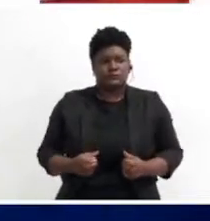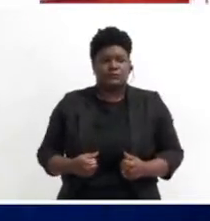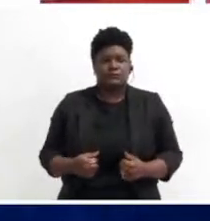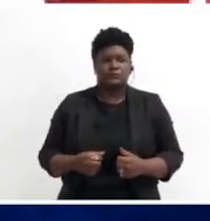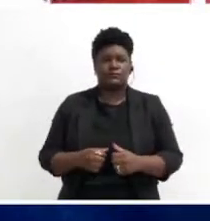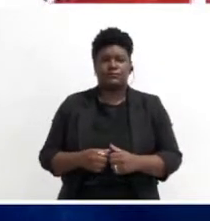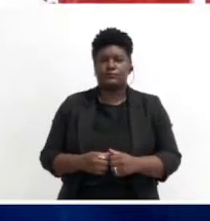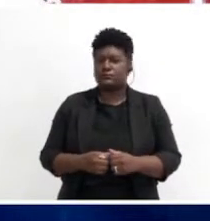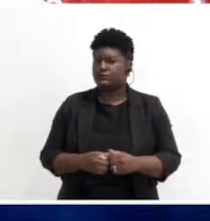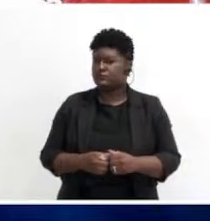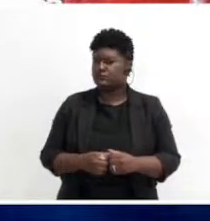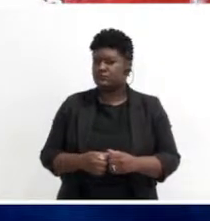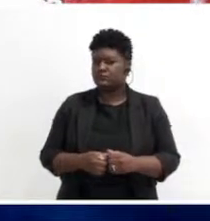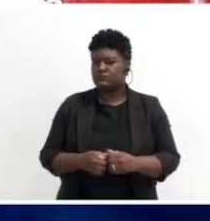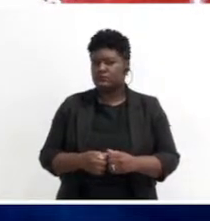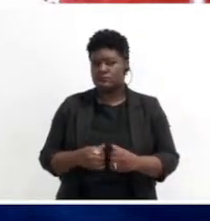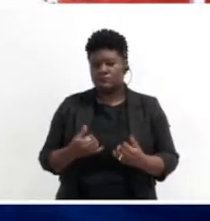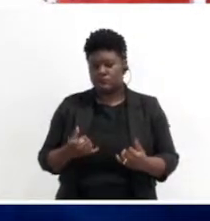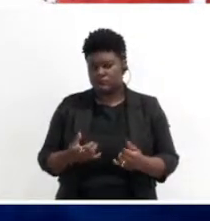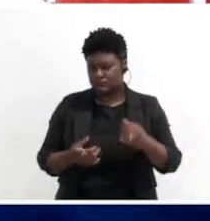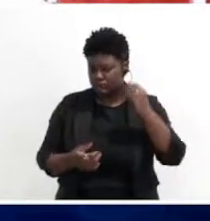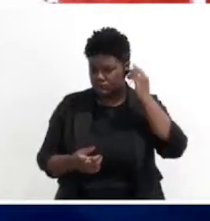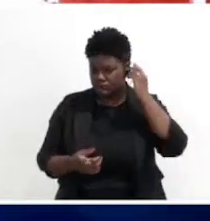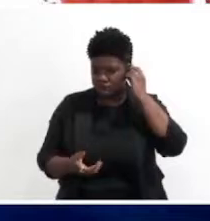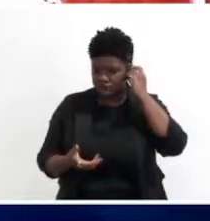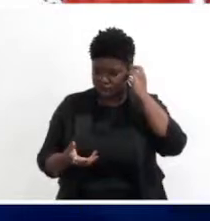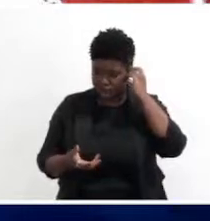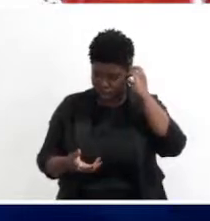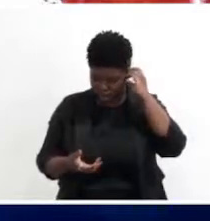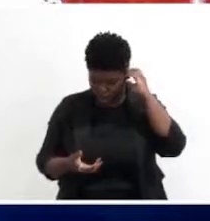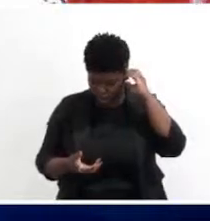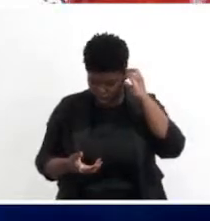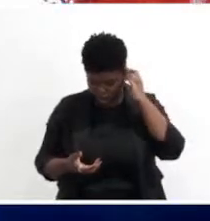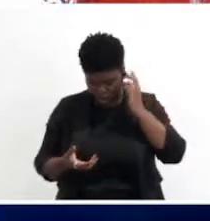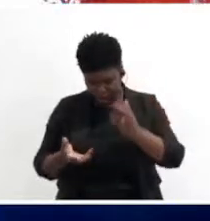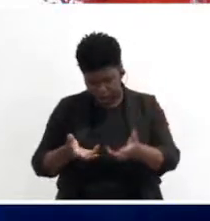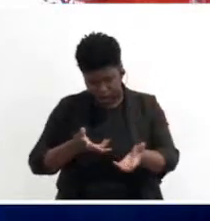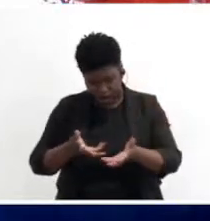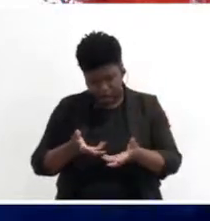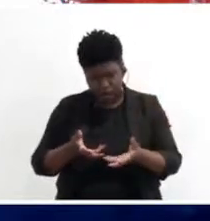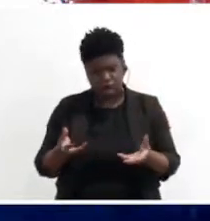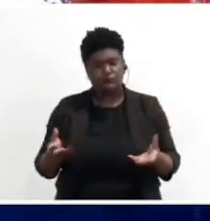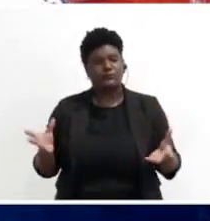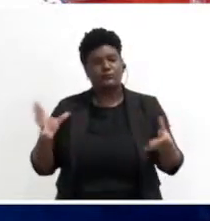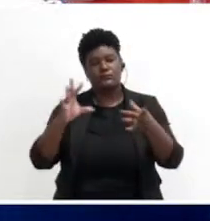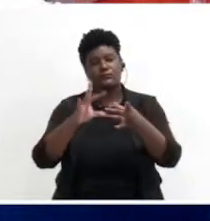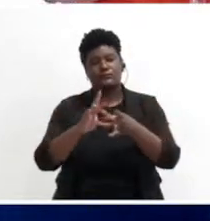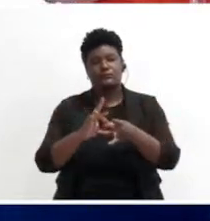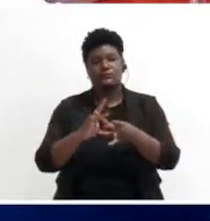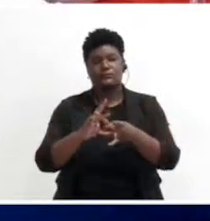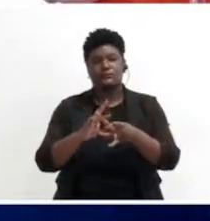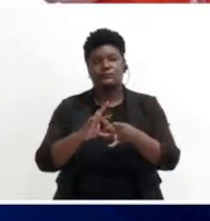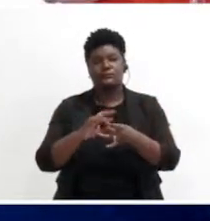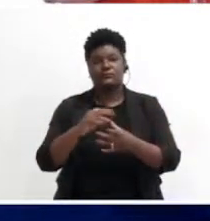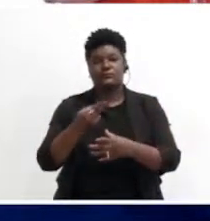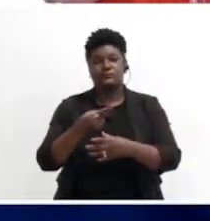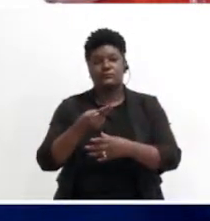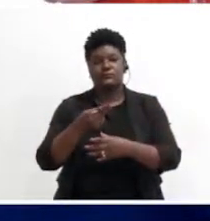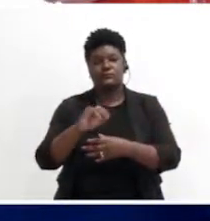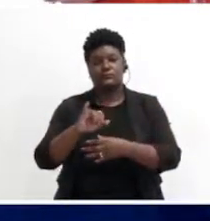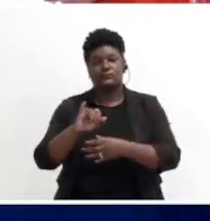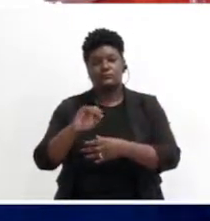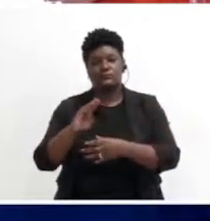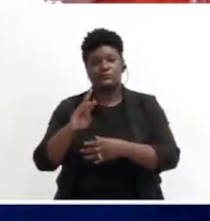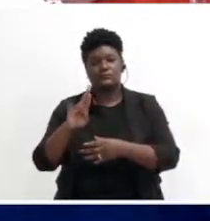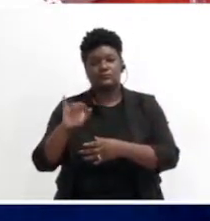So I'm going to talk about something called hybrid bonding. You might see it also referred to as DBI or direct